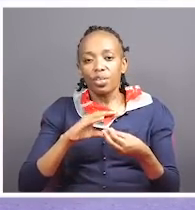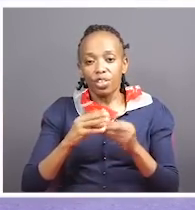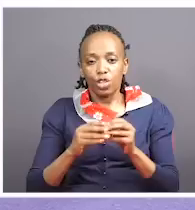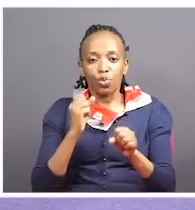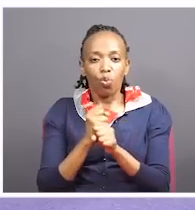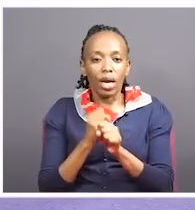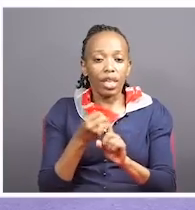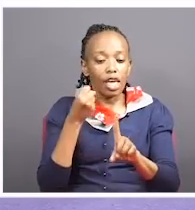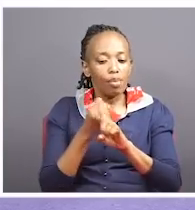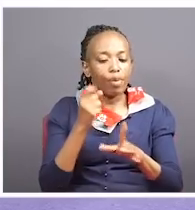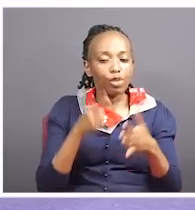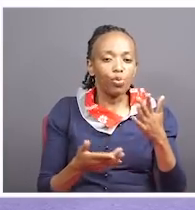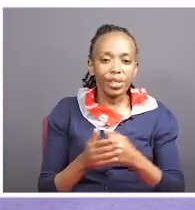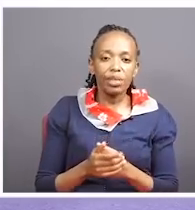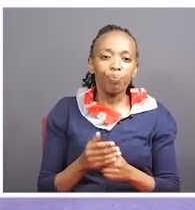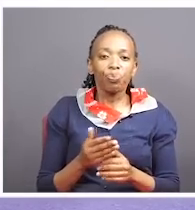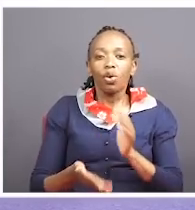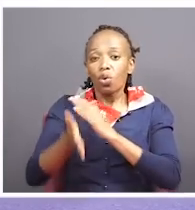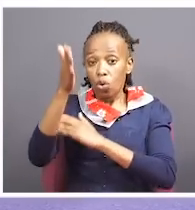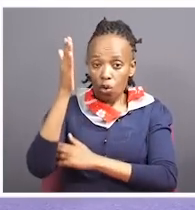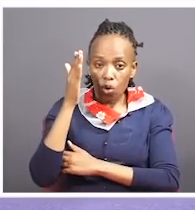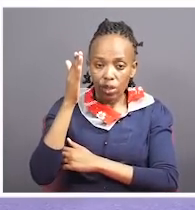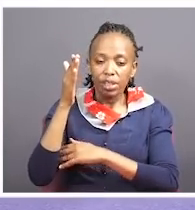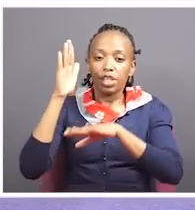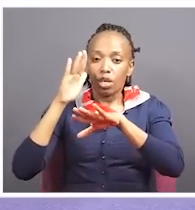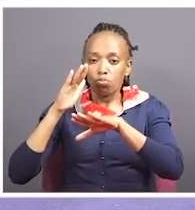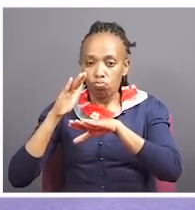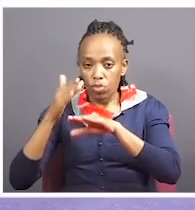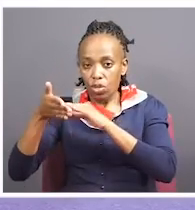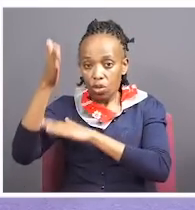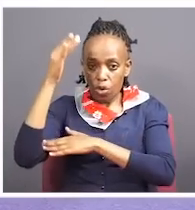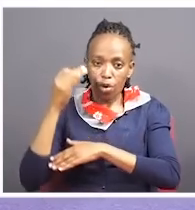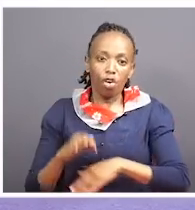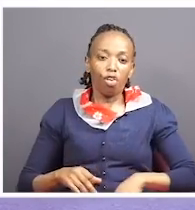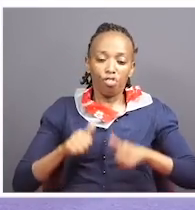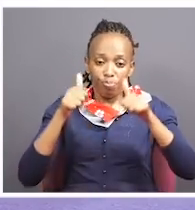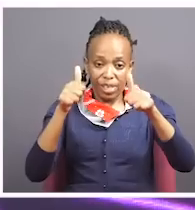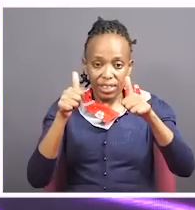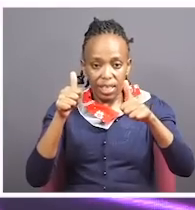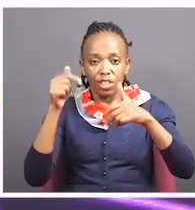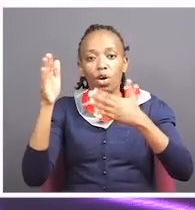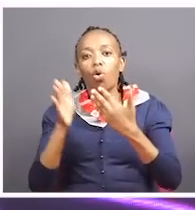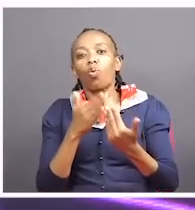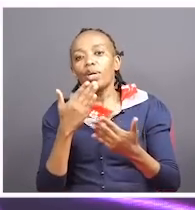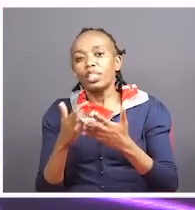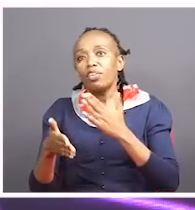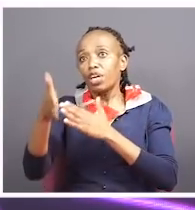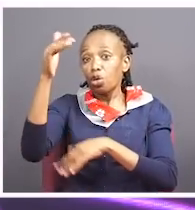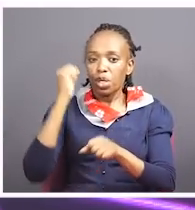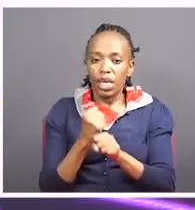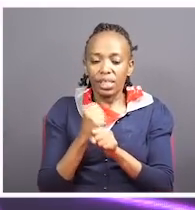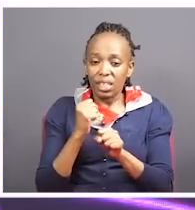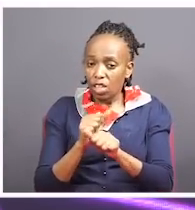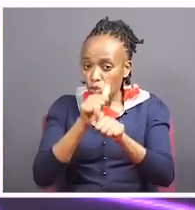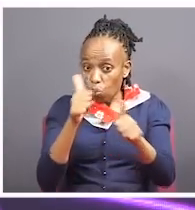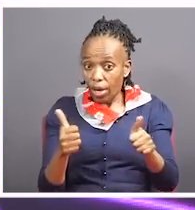work. The implication here is that God is a God of excellence. Whatever he does